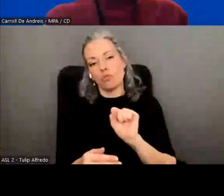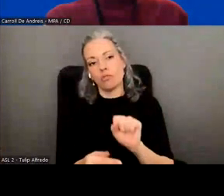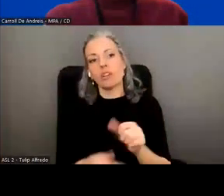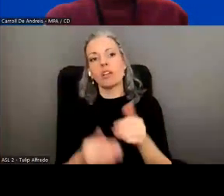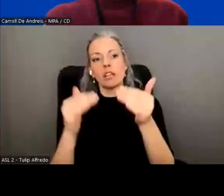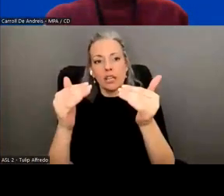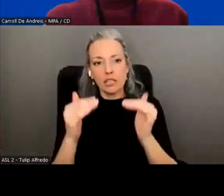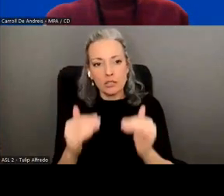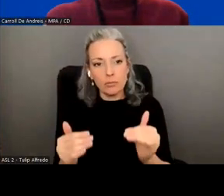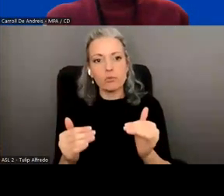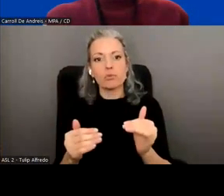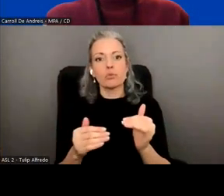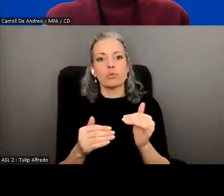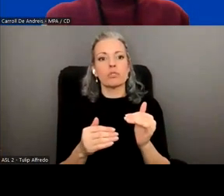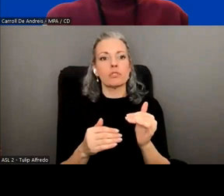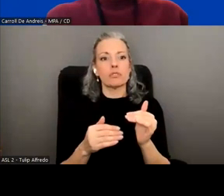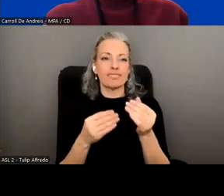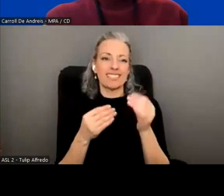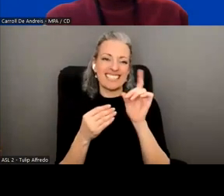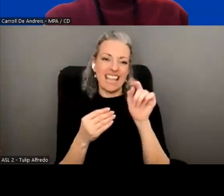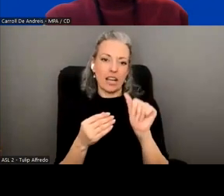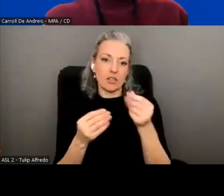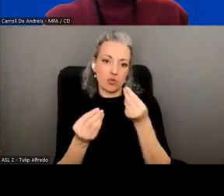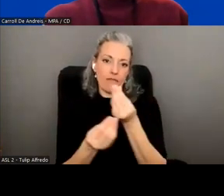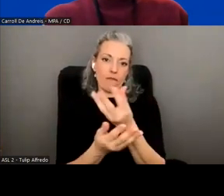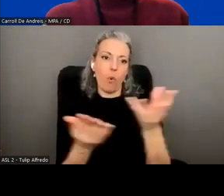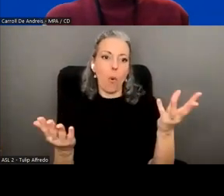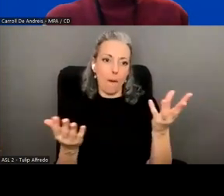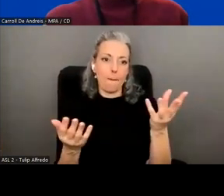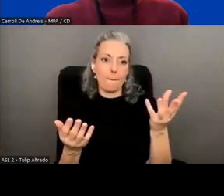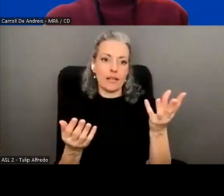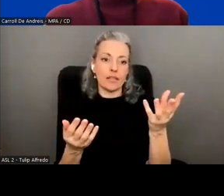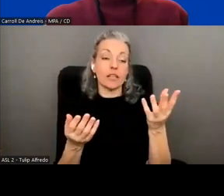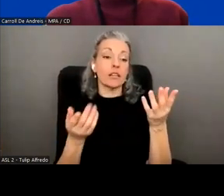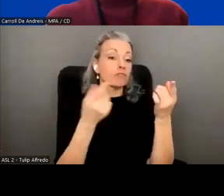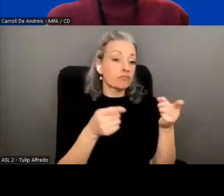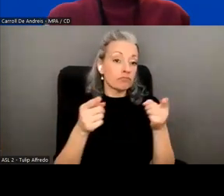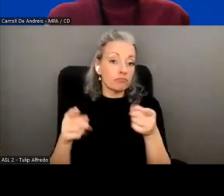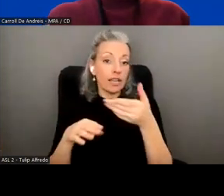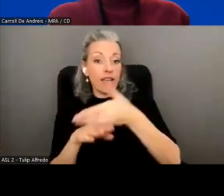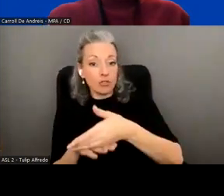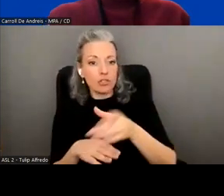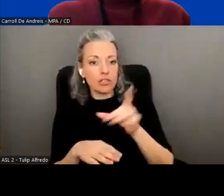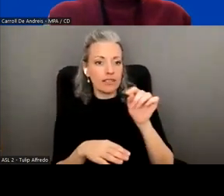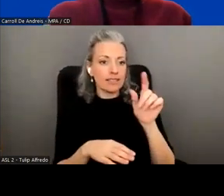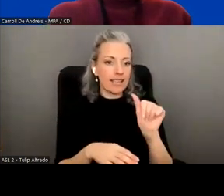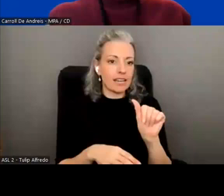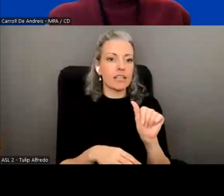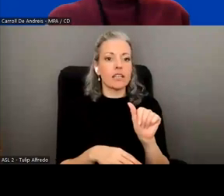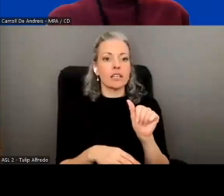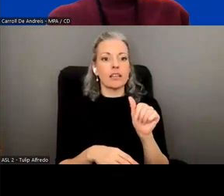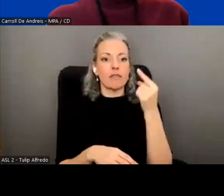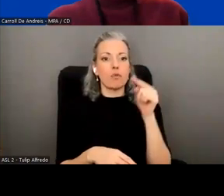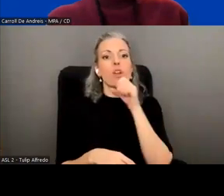performance indicators and data sources to inform MPA outcomes reports and the data dashboard for aging. And